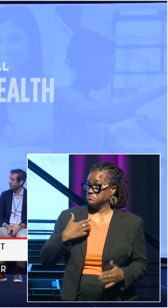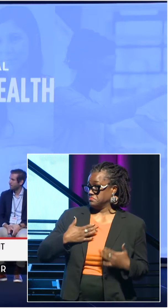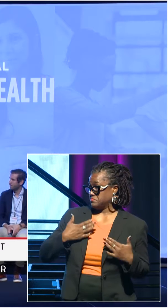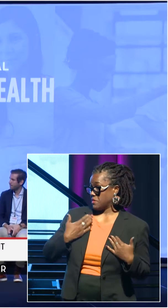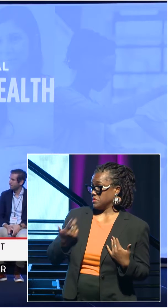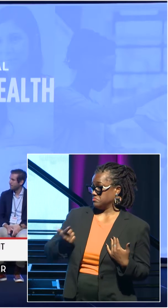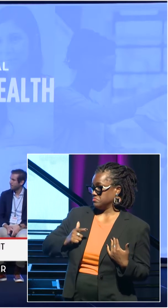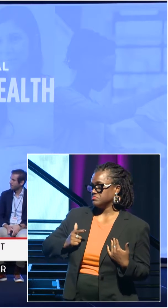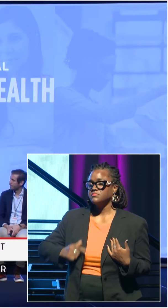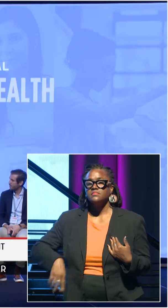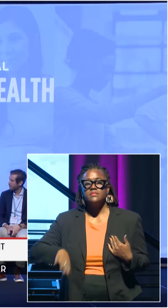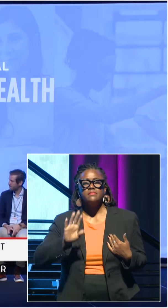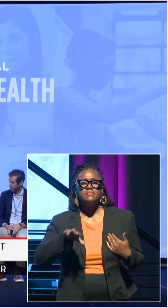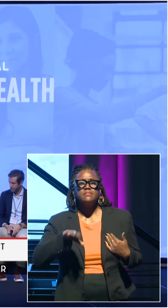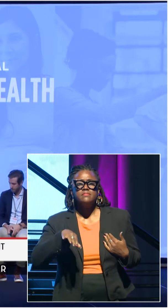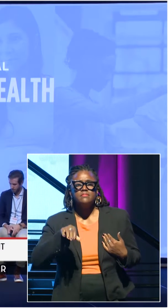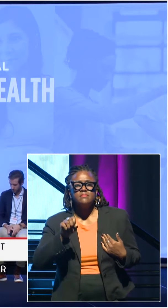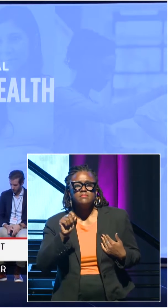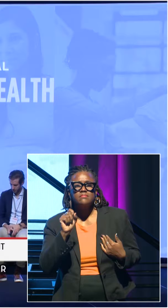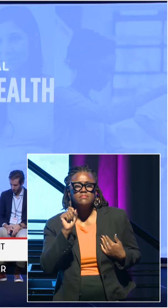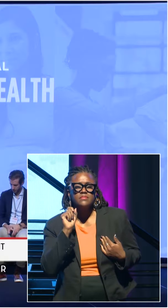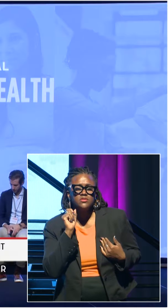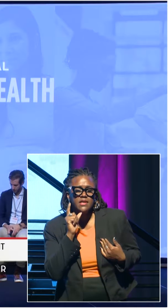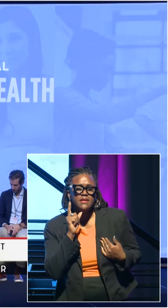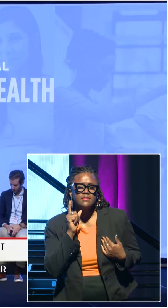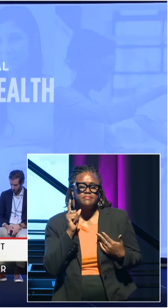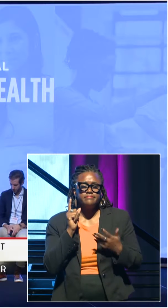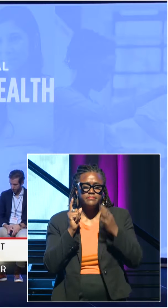to. So there is this